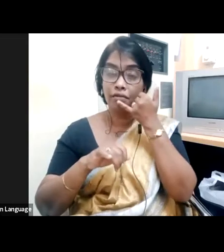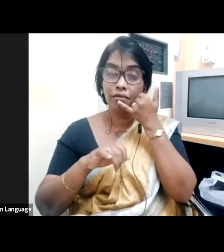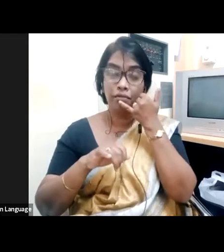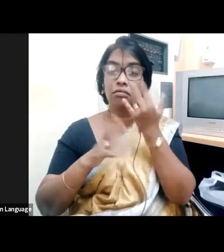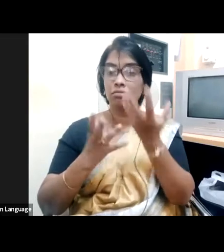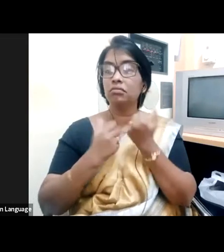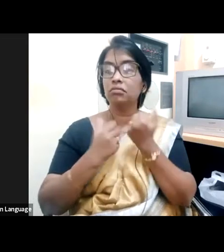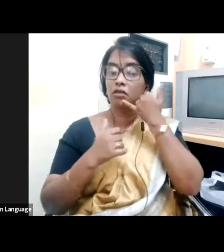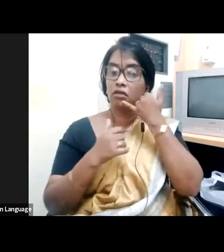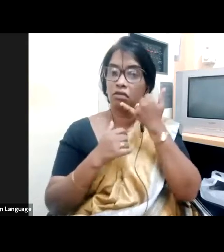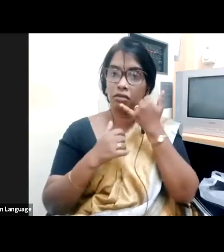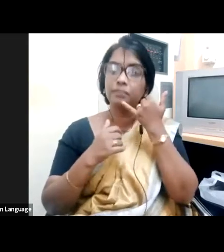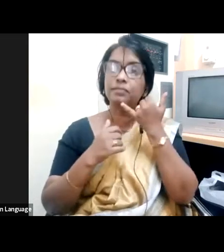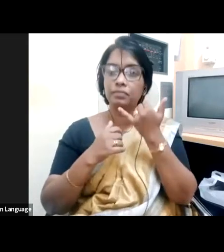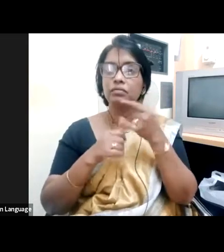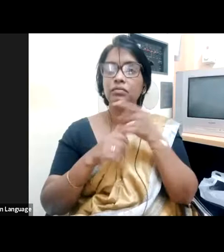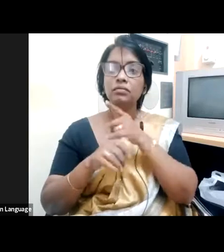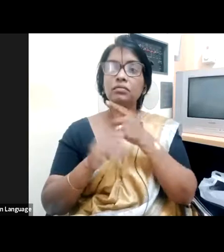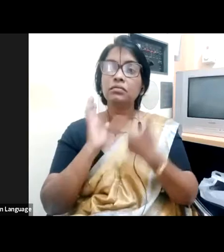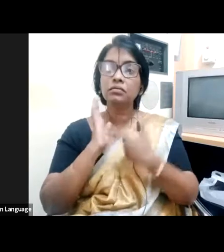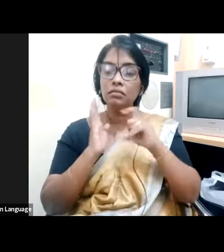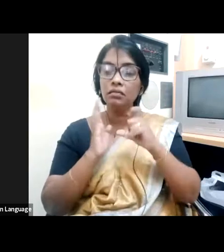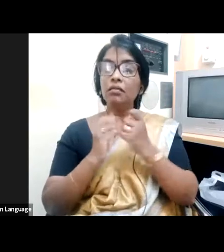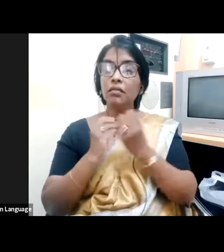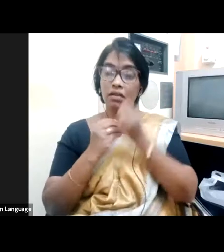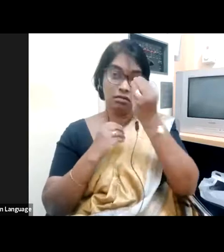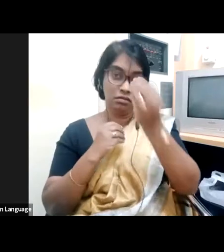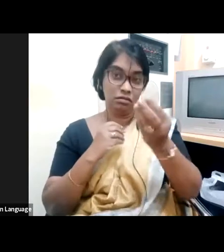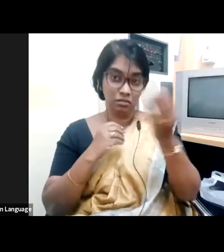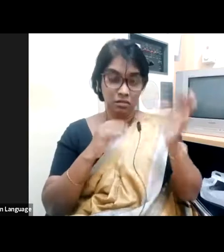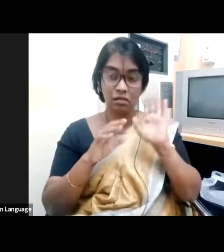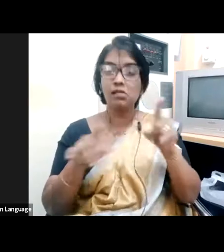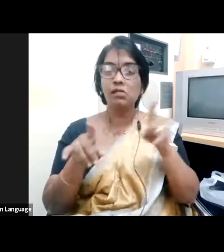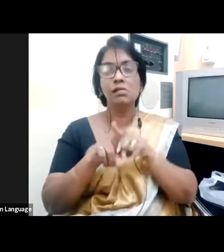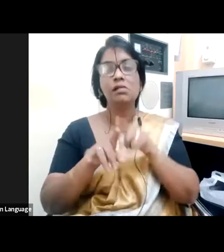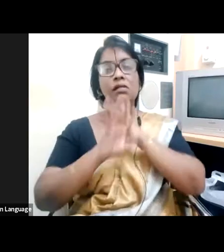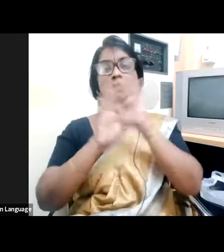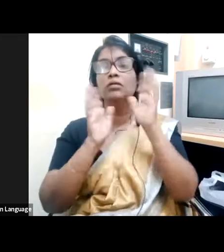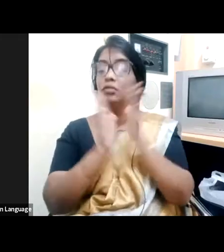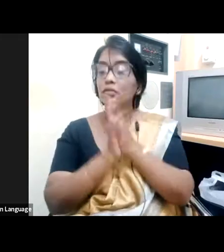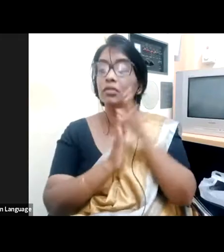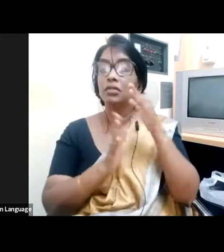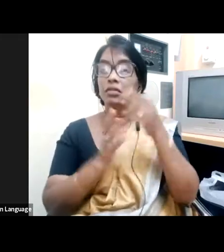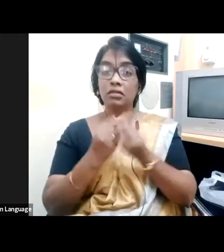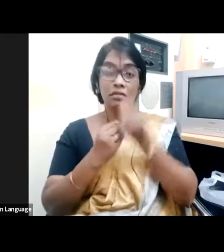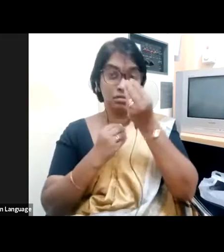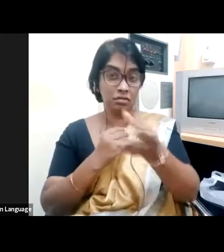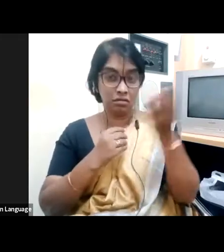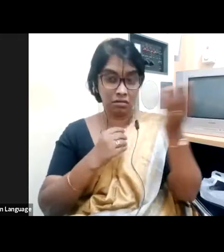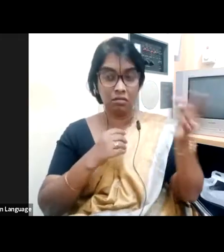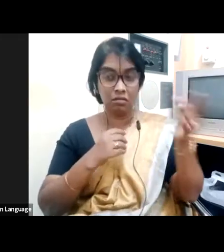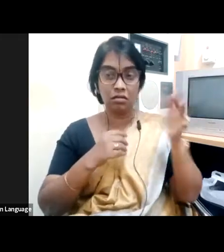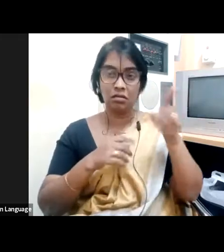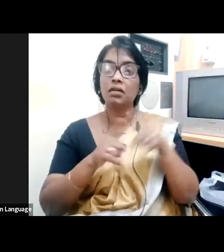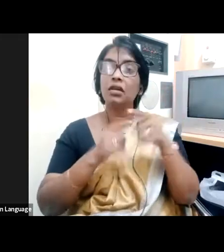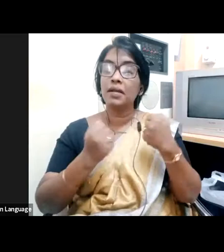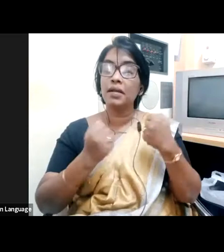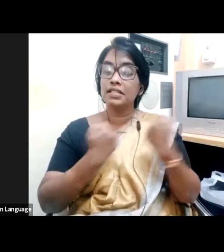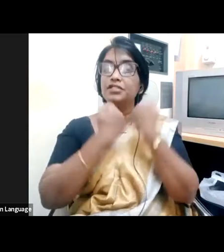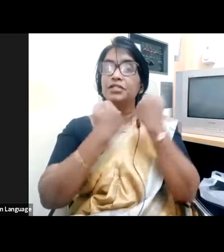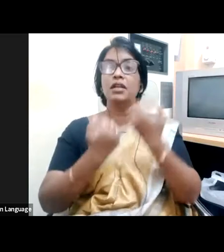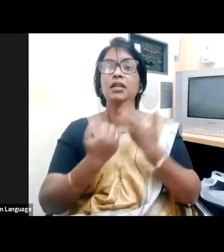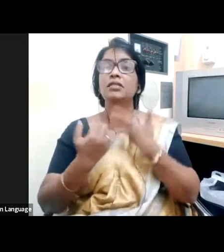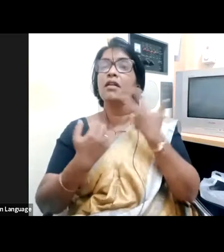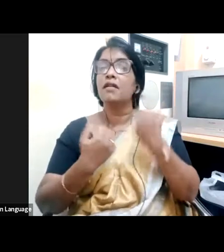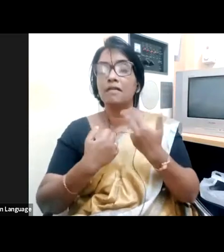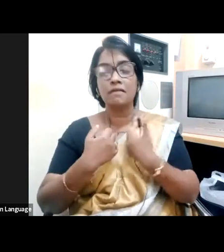of agents across the country where people can deposit and they can also withdraw. You needed banks with you